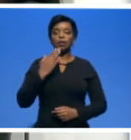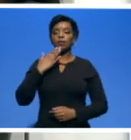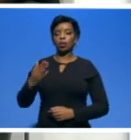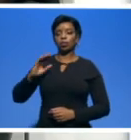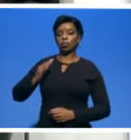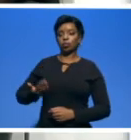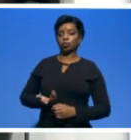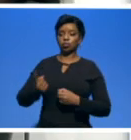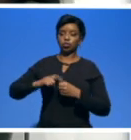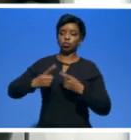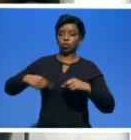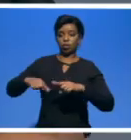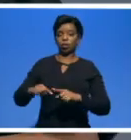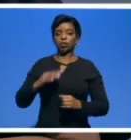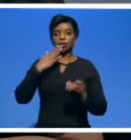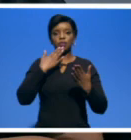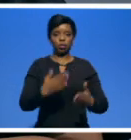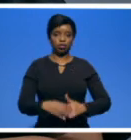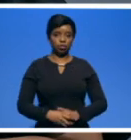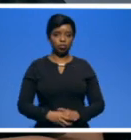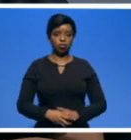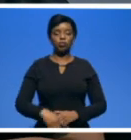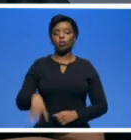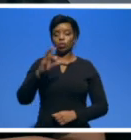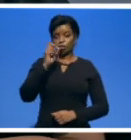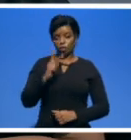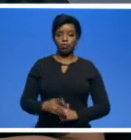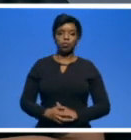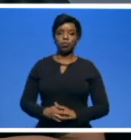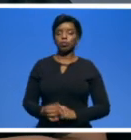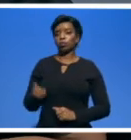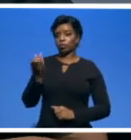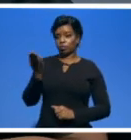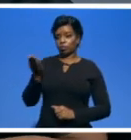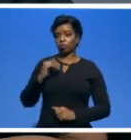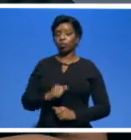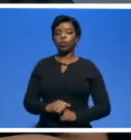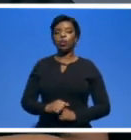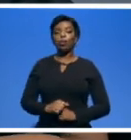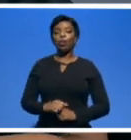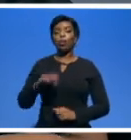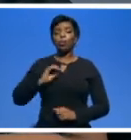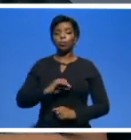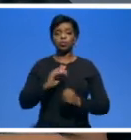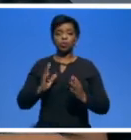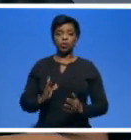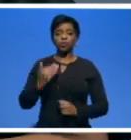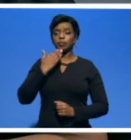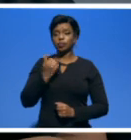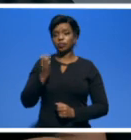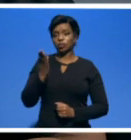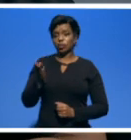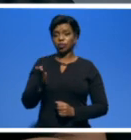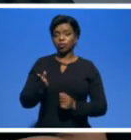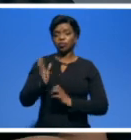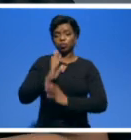Koki. Okay, Commissioner, I want us to unpack, okay? Can you kindly